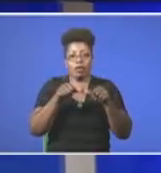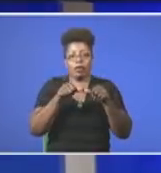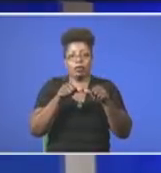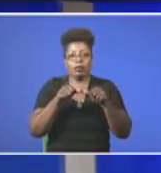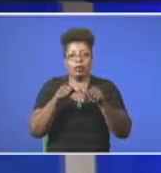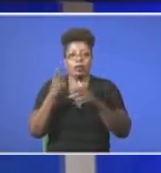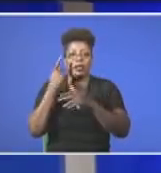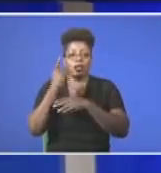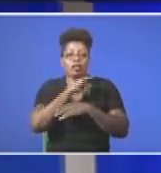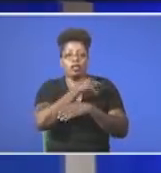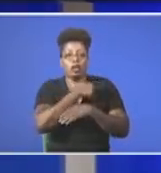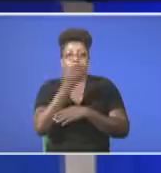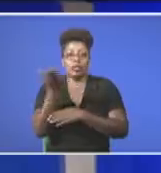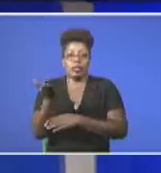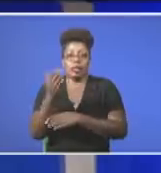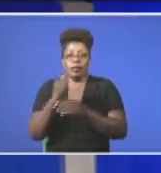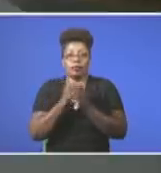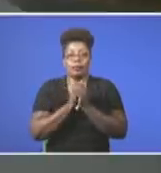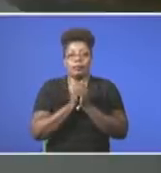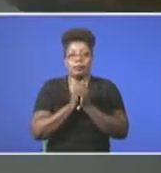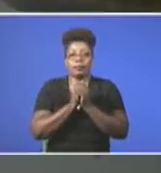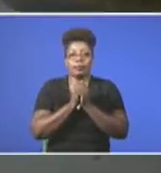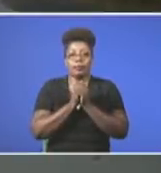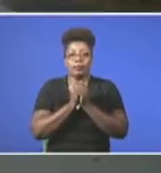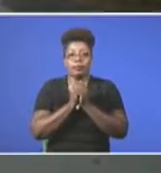Kelsey. Yeah.